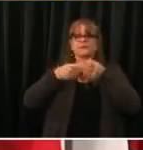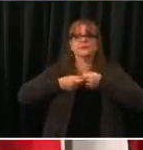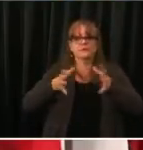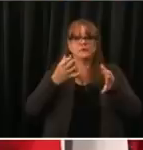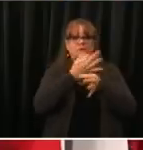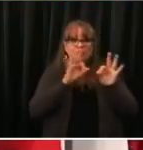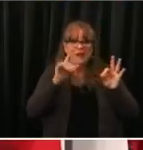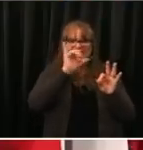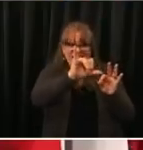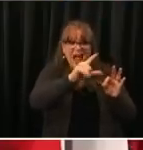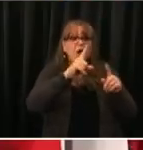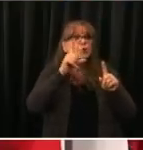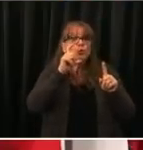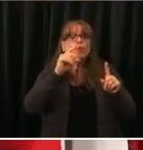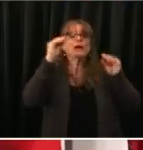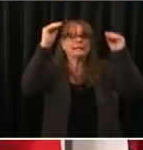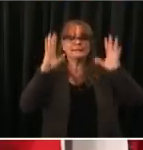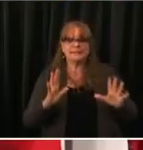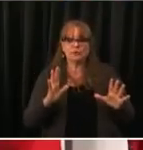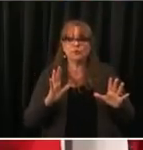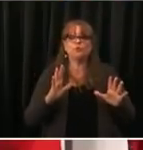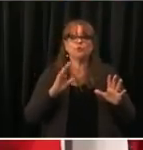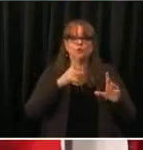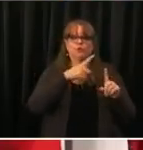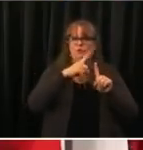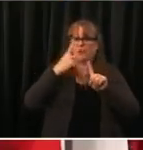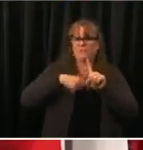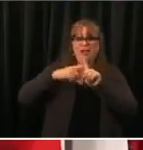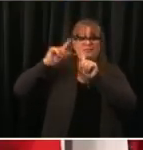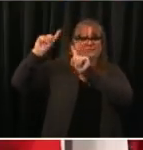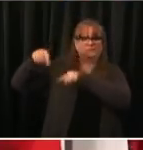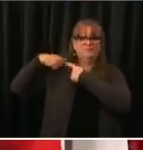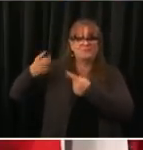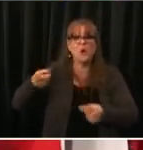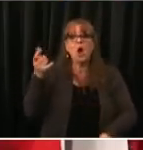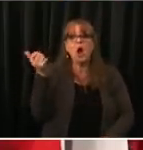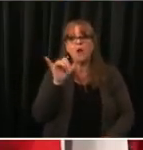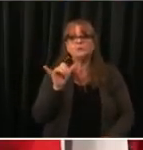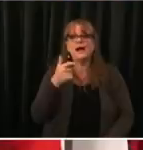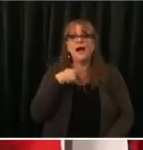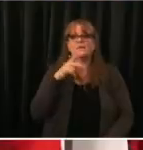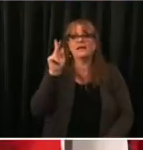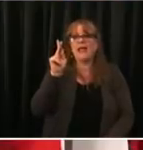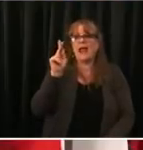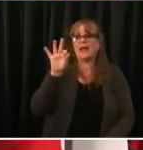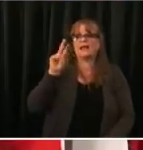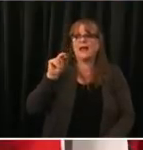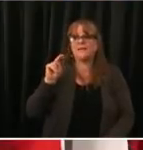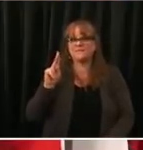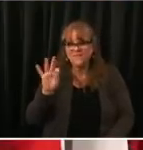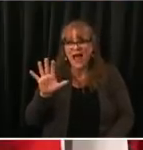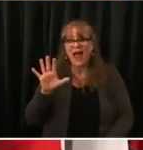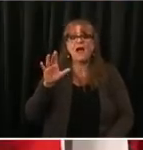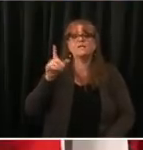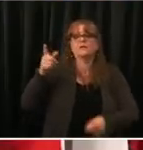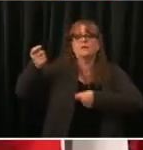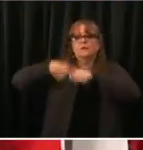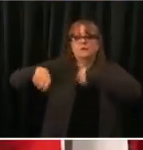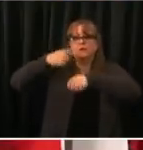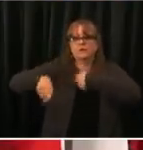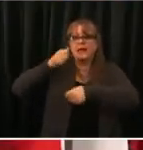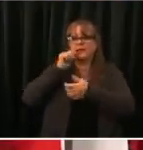now several months. We provide every teacher a KN95 mask each week for the highest level of protection. But recently what we've heard from